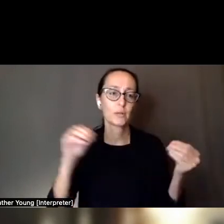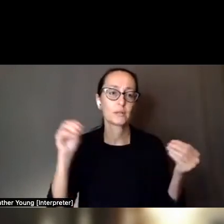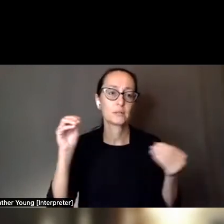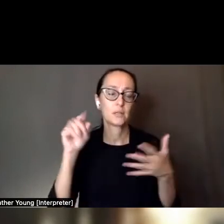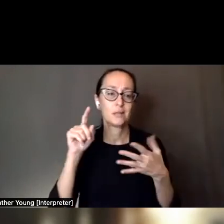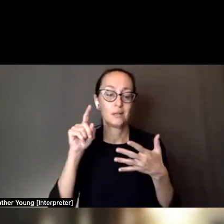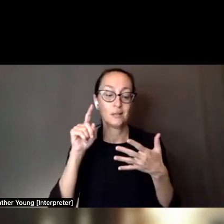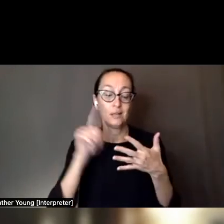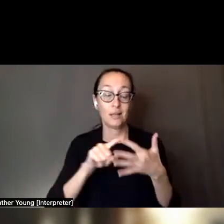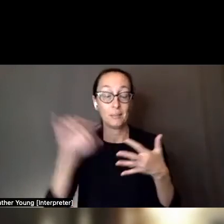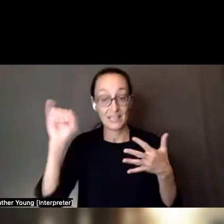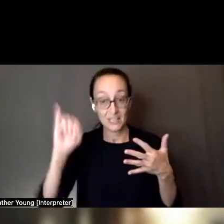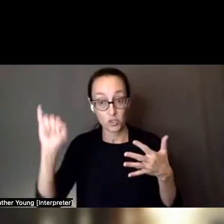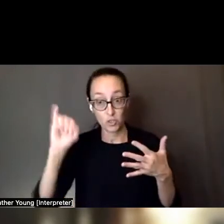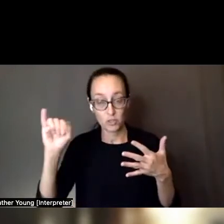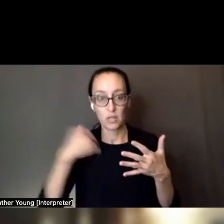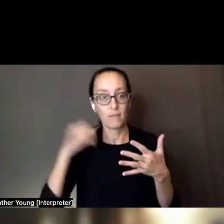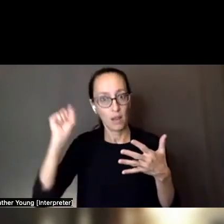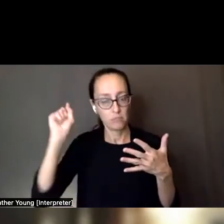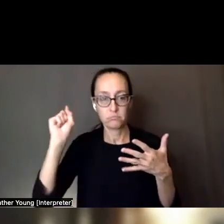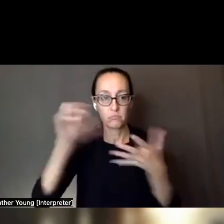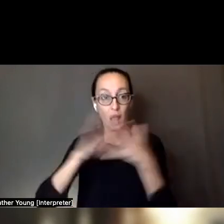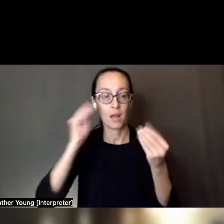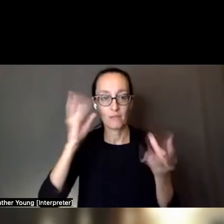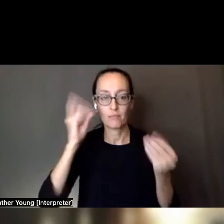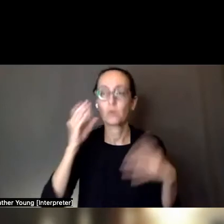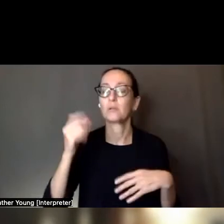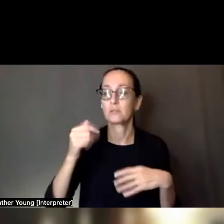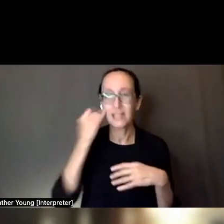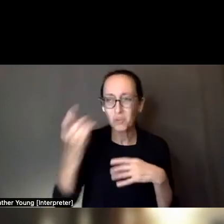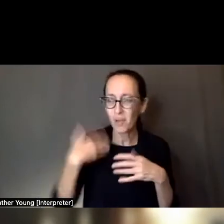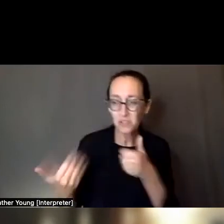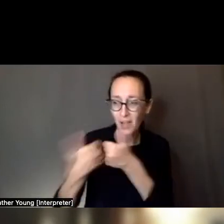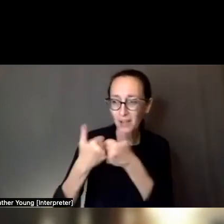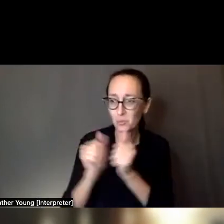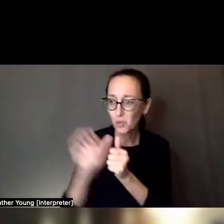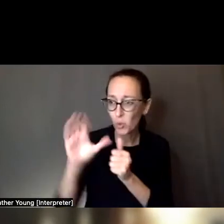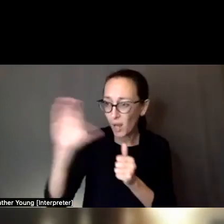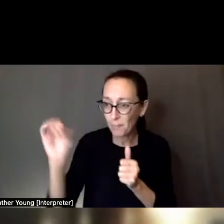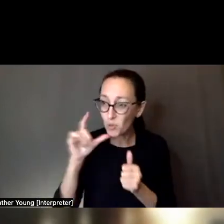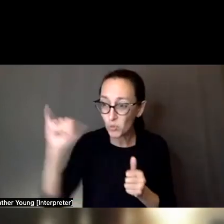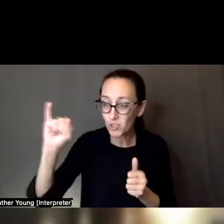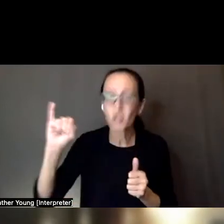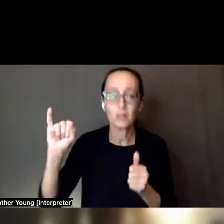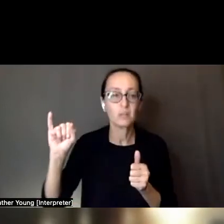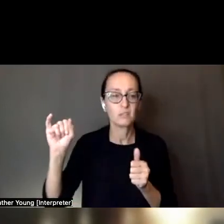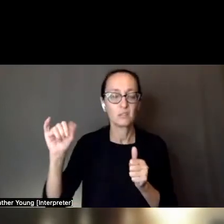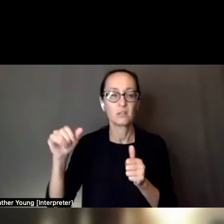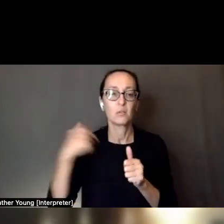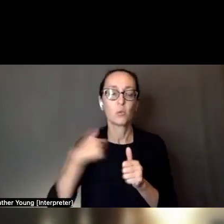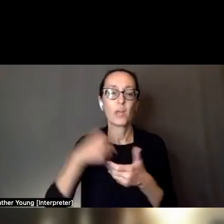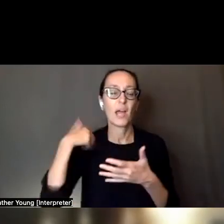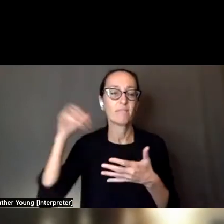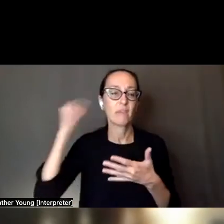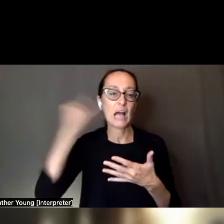insurance and what to do when you have some challenges with your insurer. We have a free webinar series. Ours is called